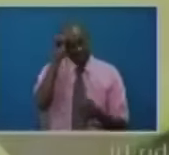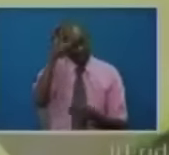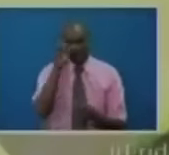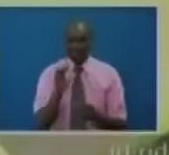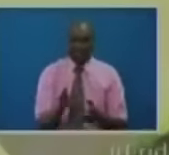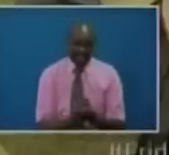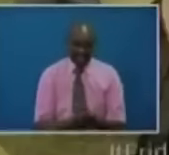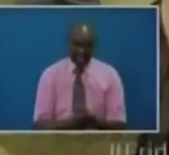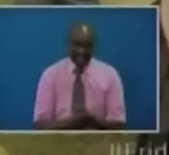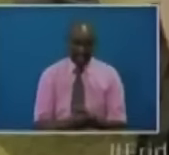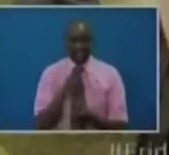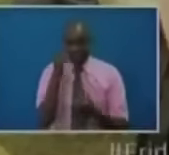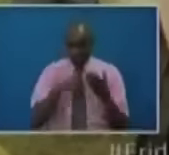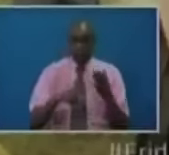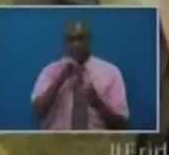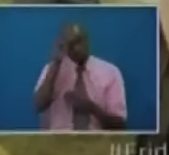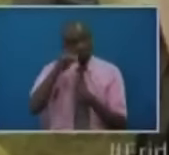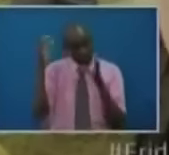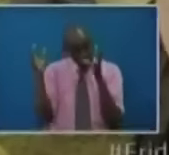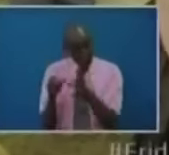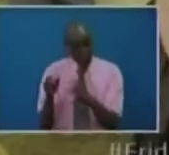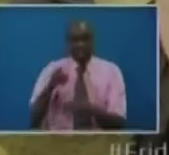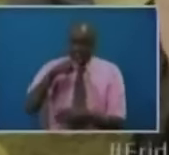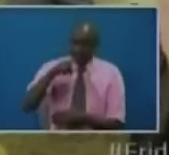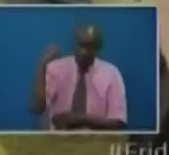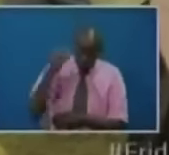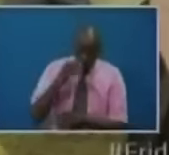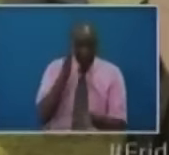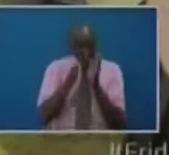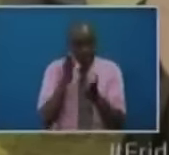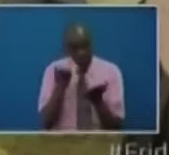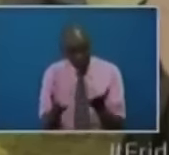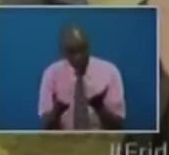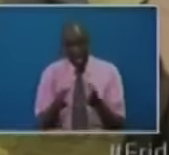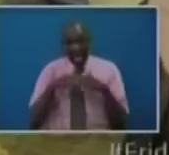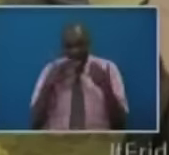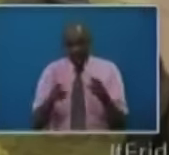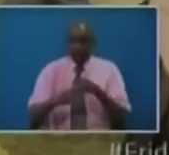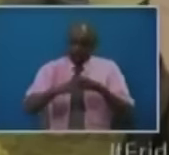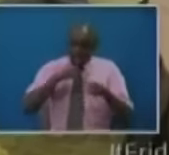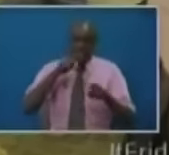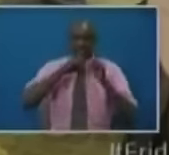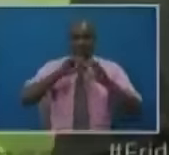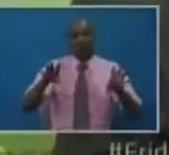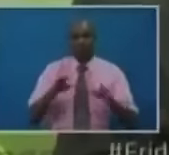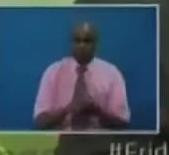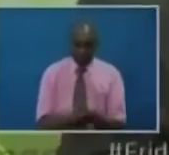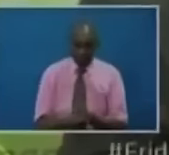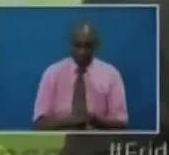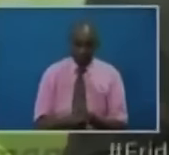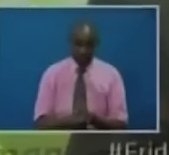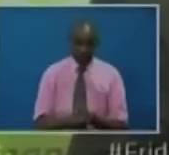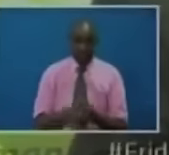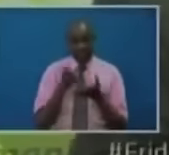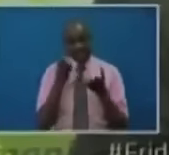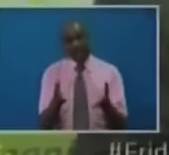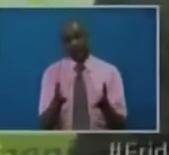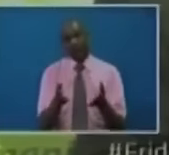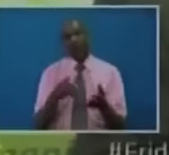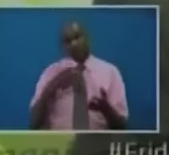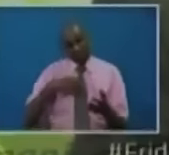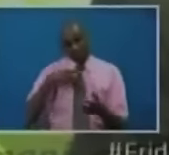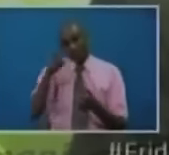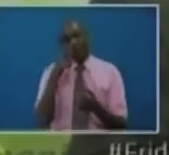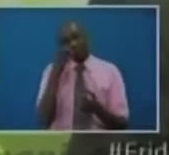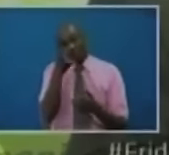surprise, claiming Jubilee regime has always been plotting on how to kill devolution. Now they have become more